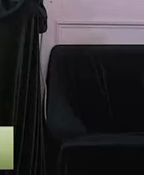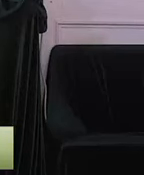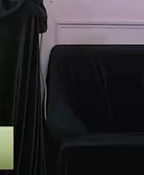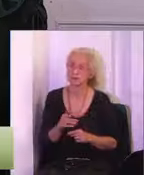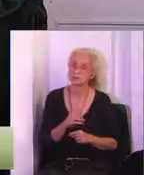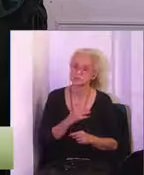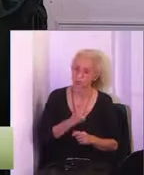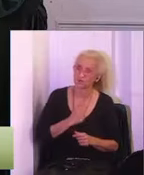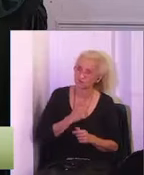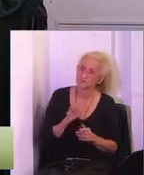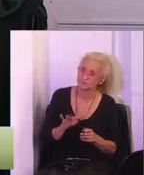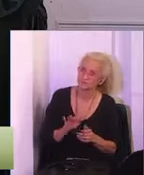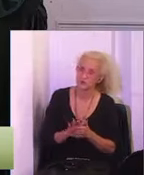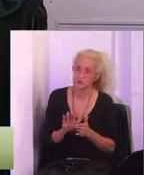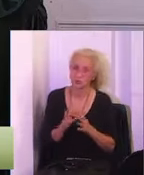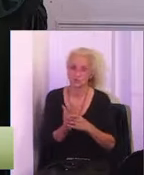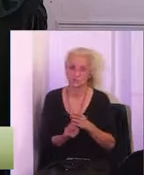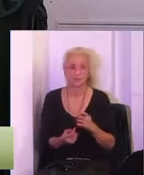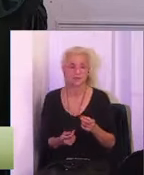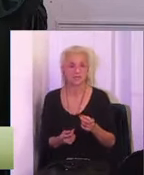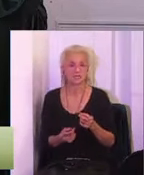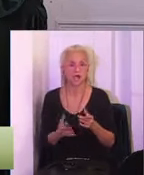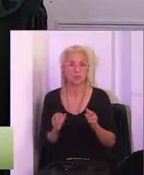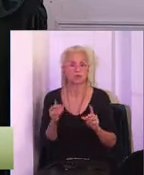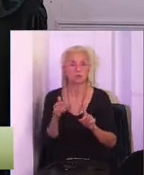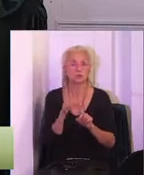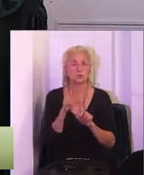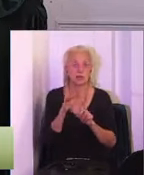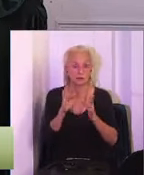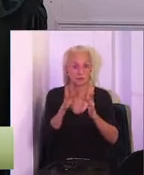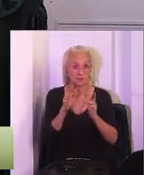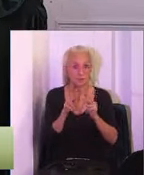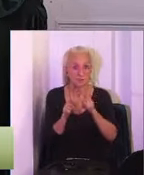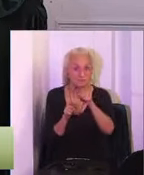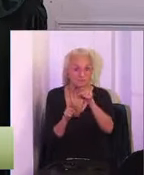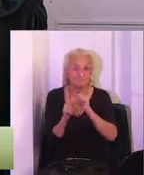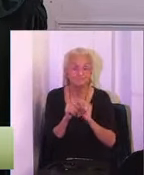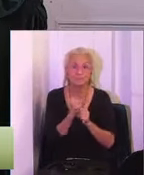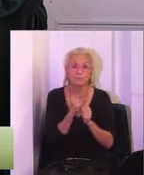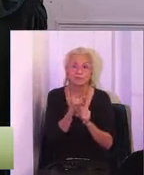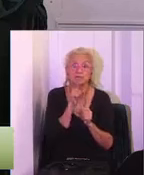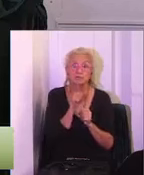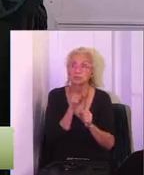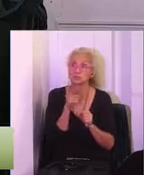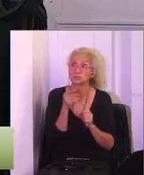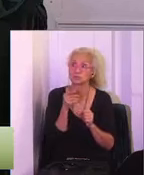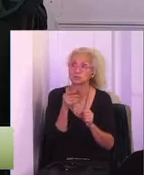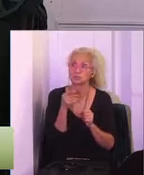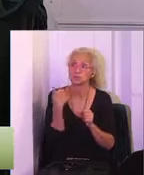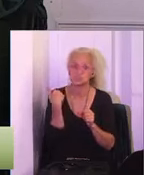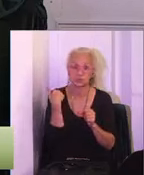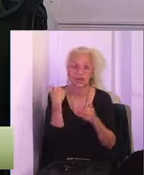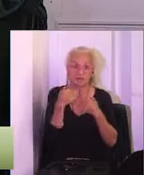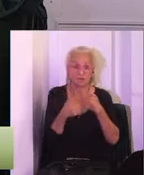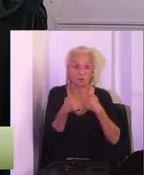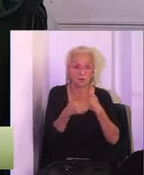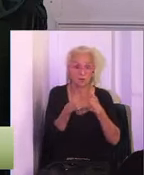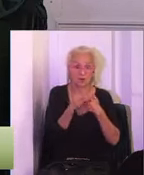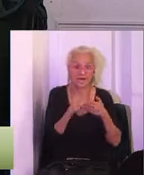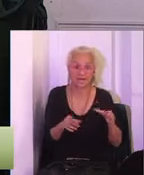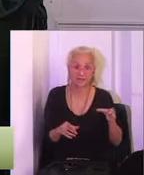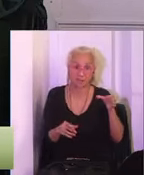I'd like to remind probably all the online people to be sure and have their bread and cup handy as